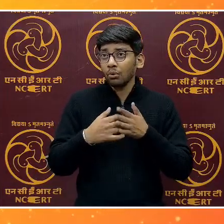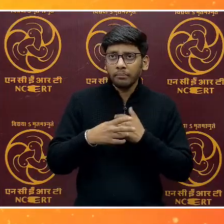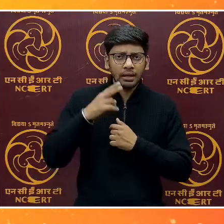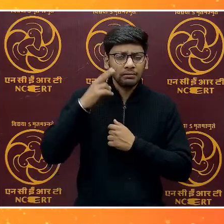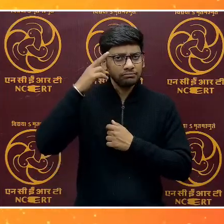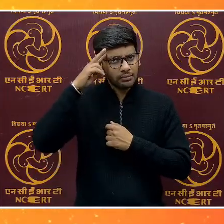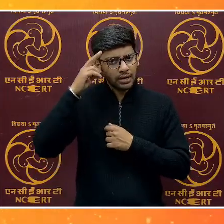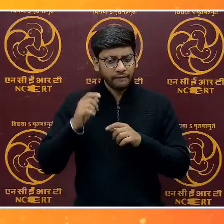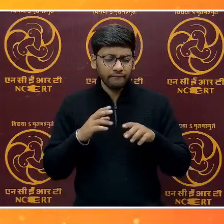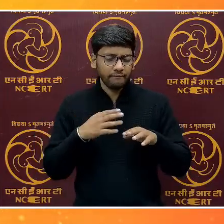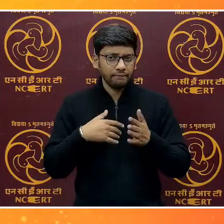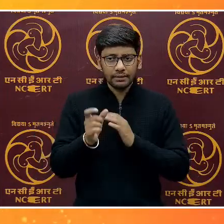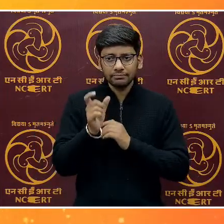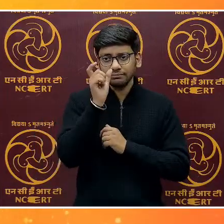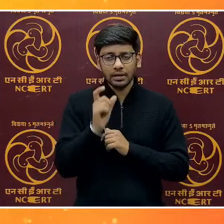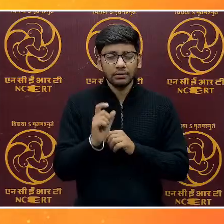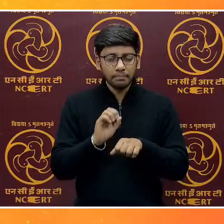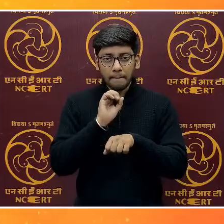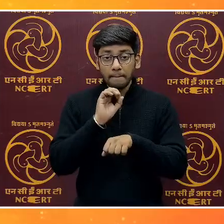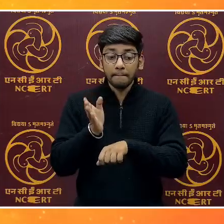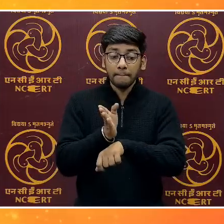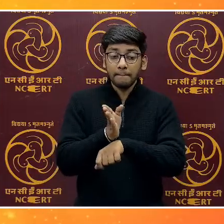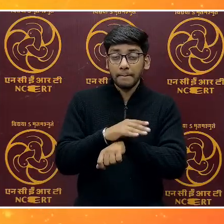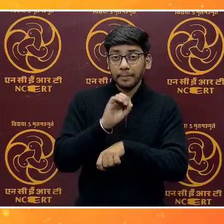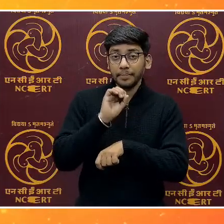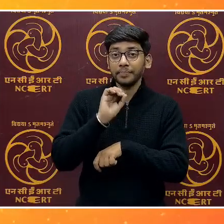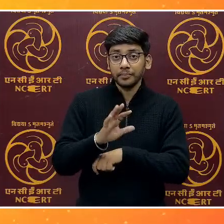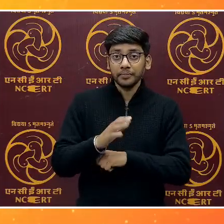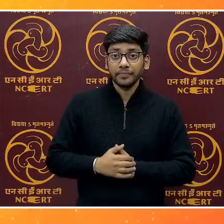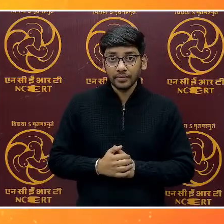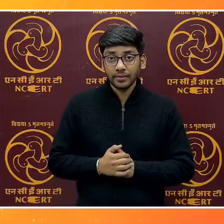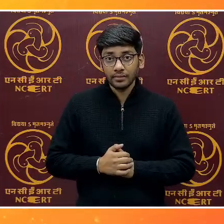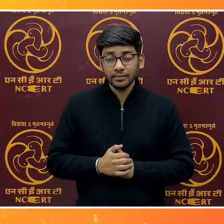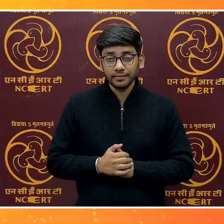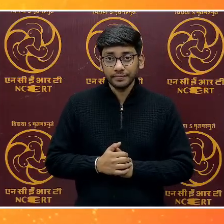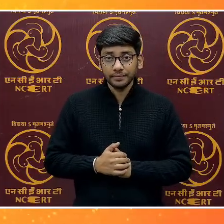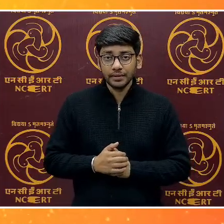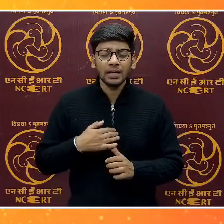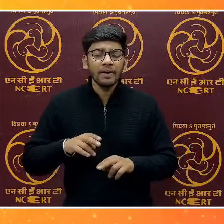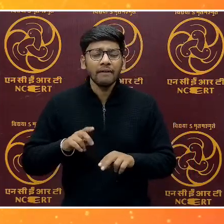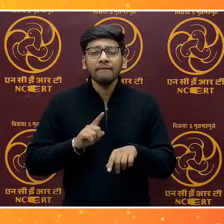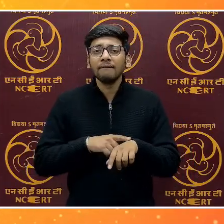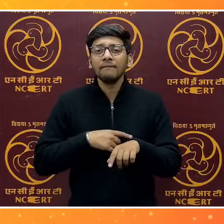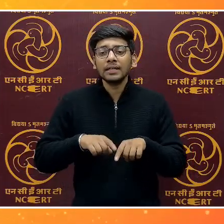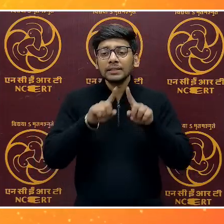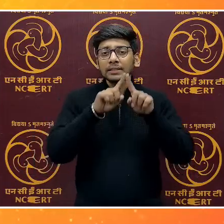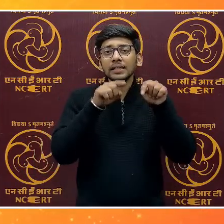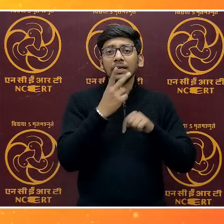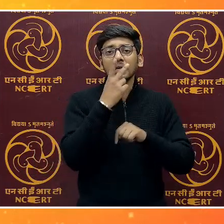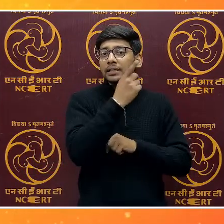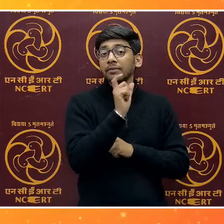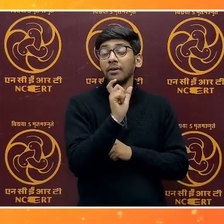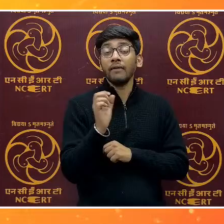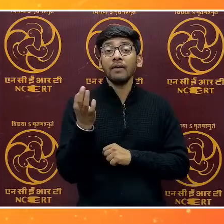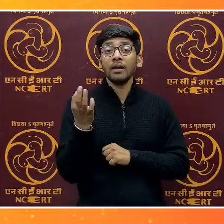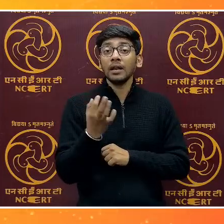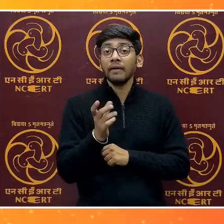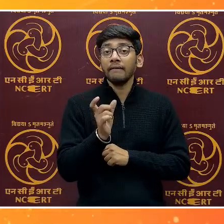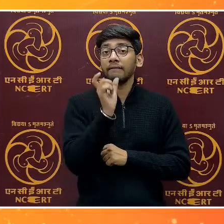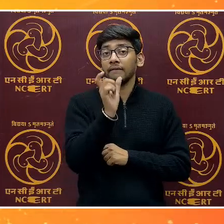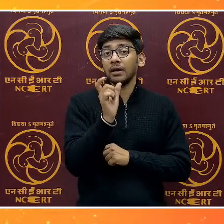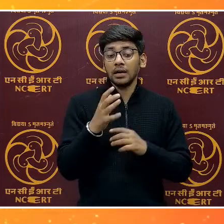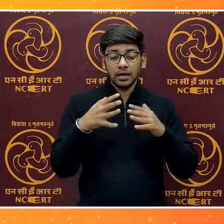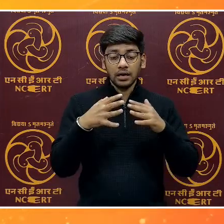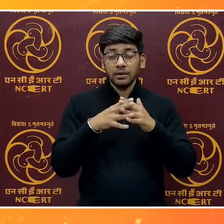these words. Well, that's great. So let's go for the new words. Sure. So let's have a look at the screen. Our first new word is